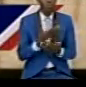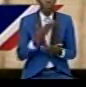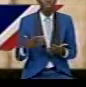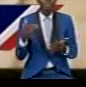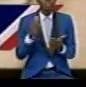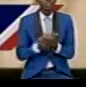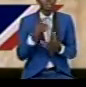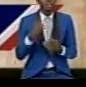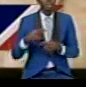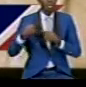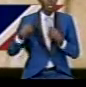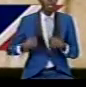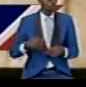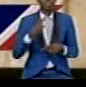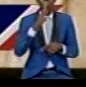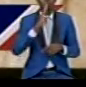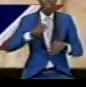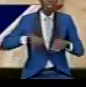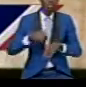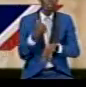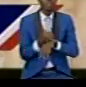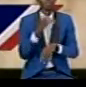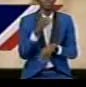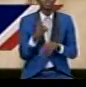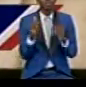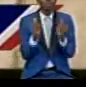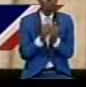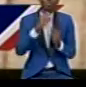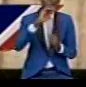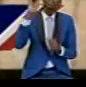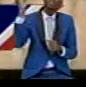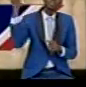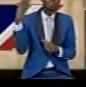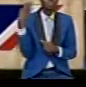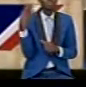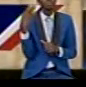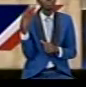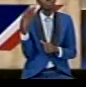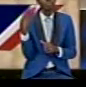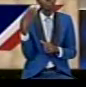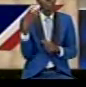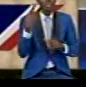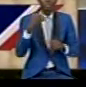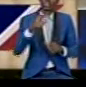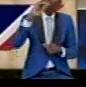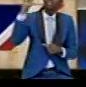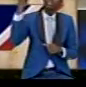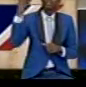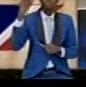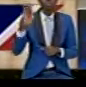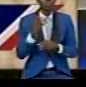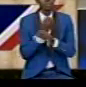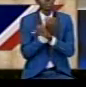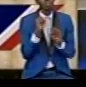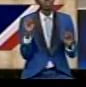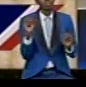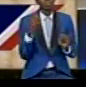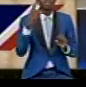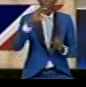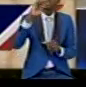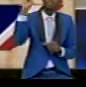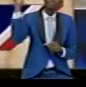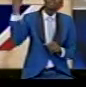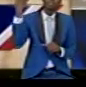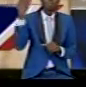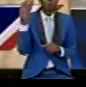thing that the heart be established with grace, the grace of salvation, the